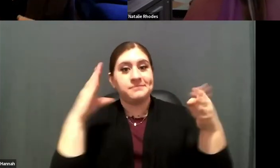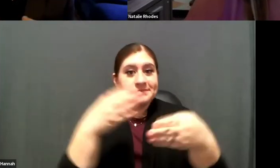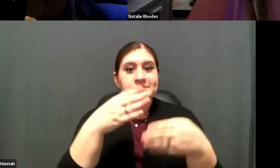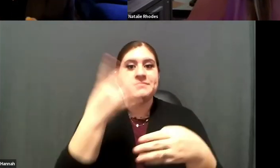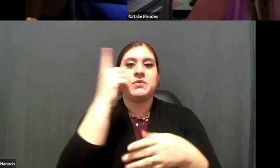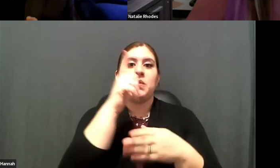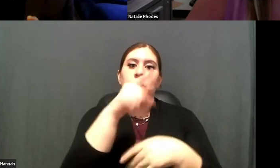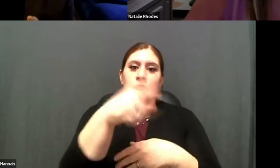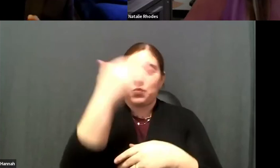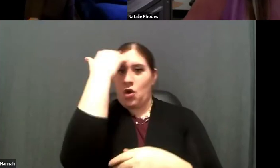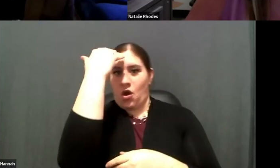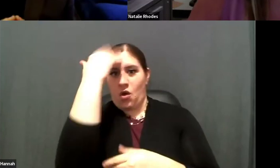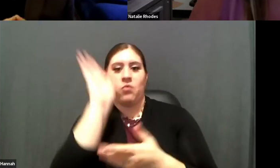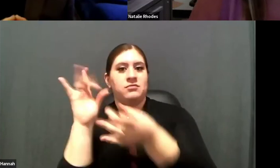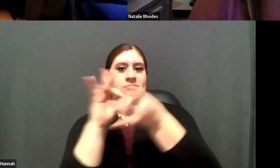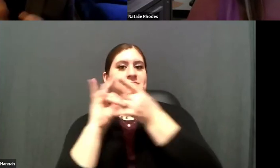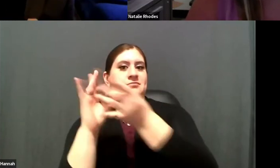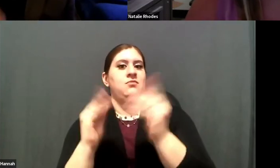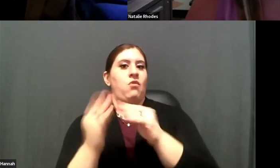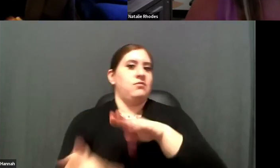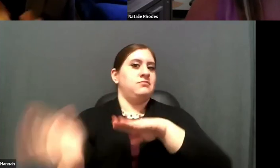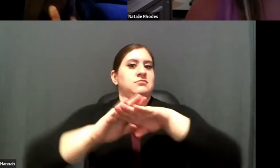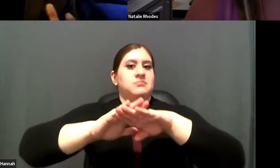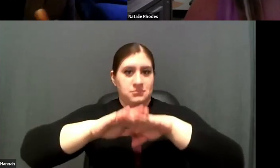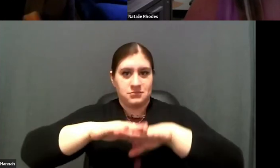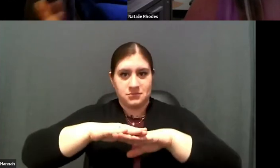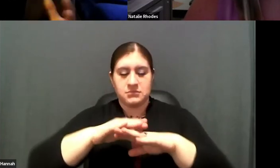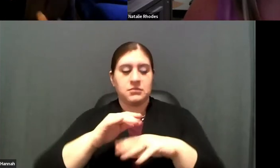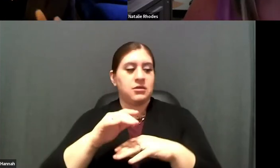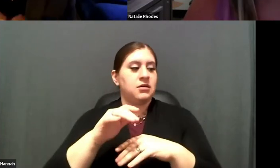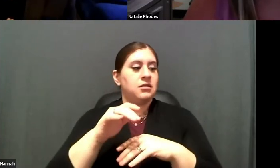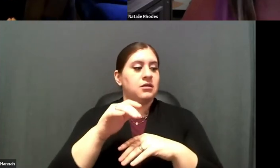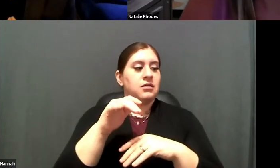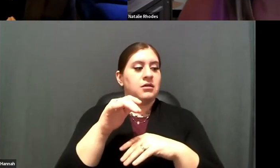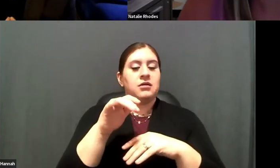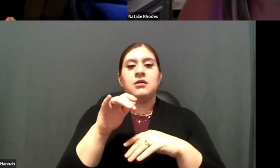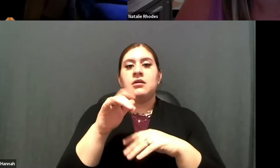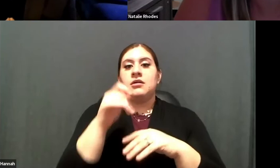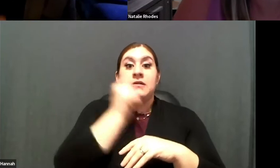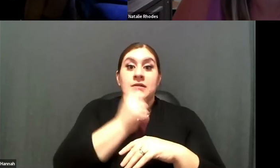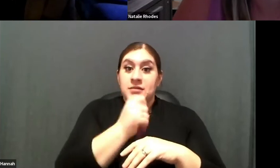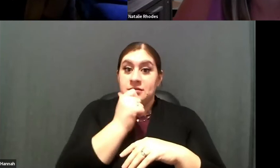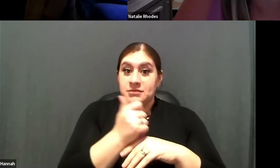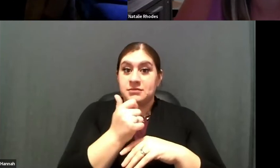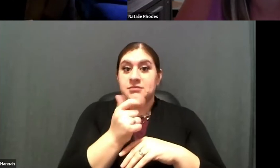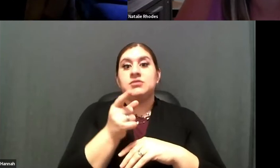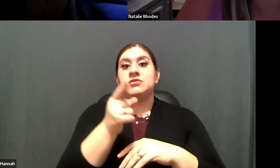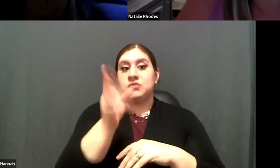it's all about knowing somebody that can help you. You know, on a daily basis, and if you're in public administration, you're